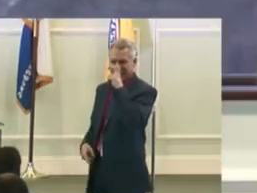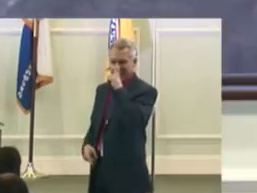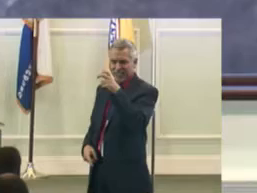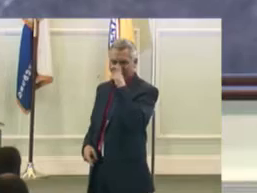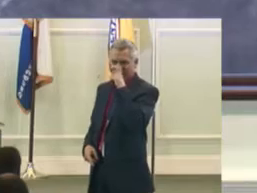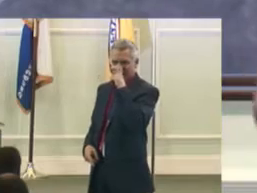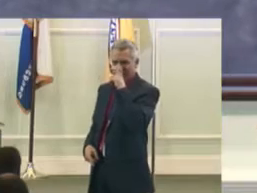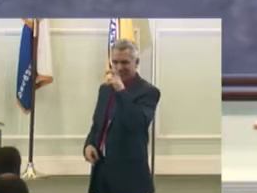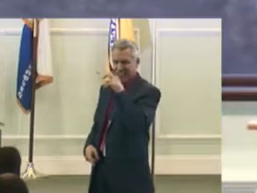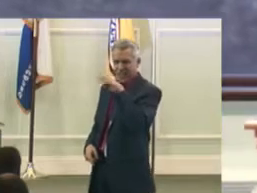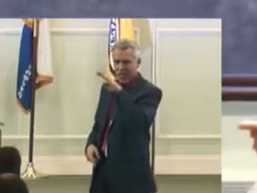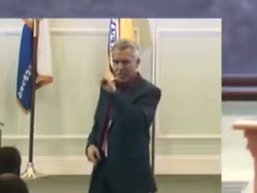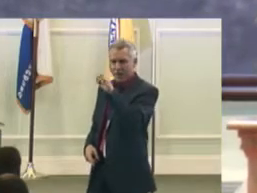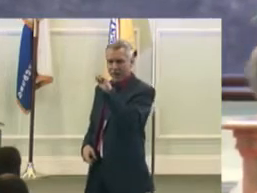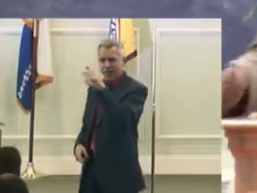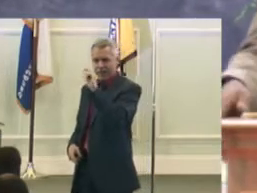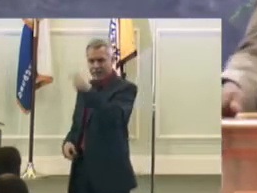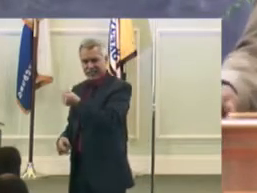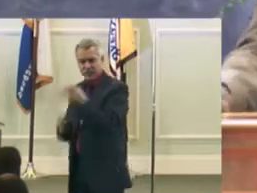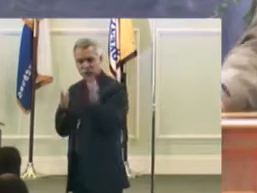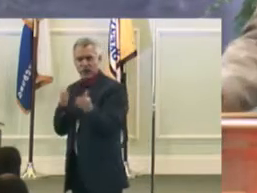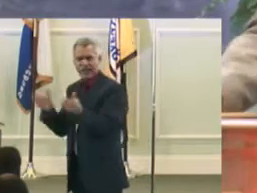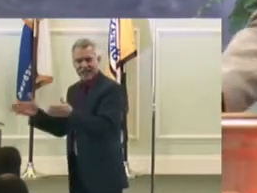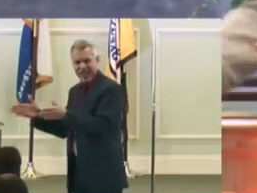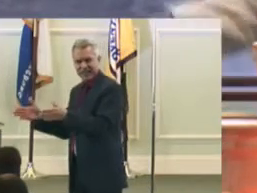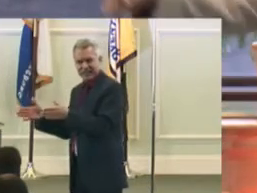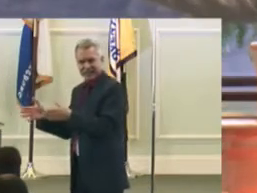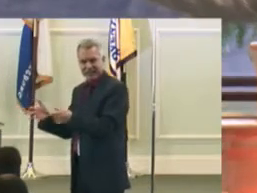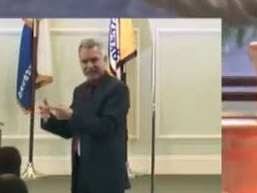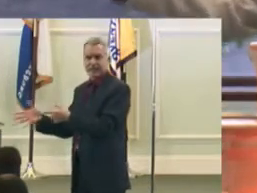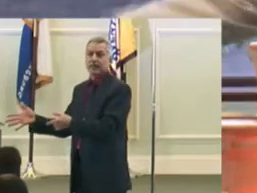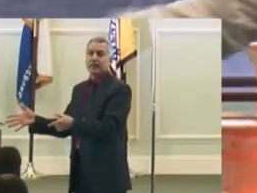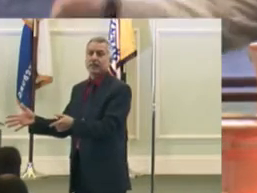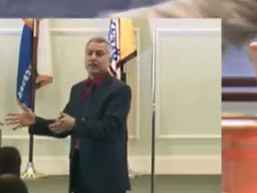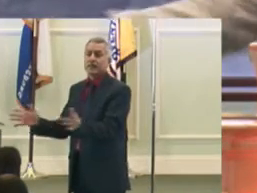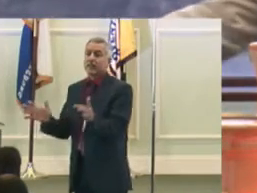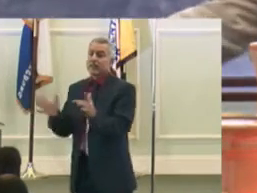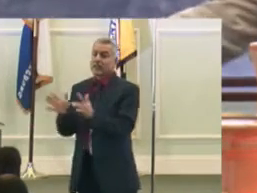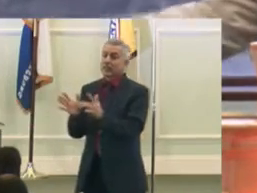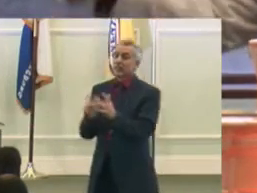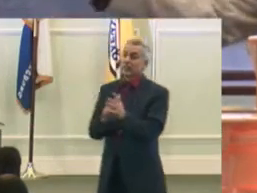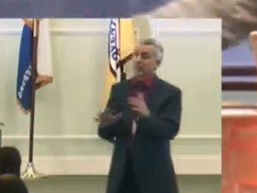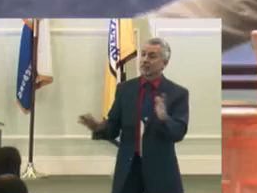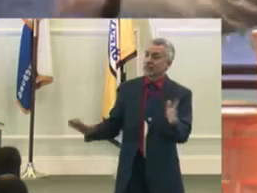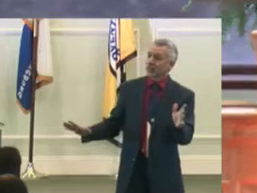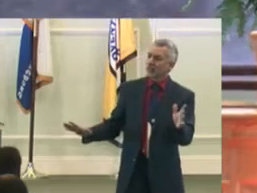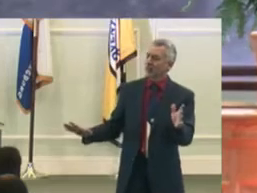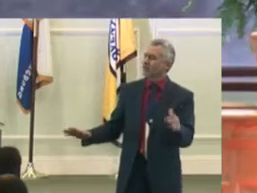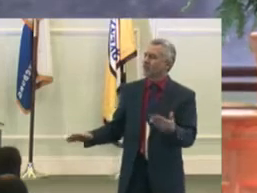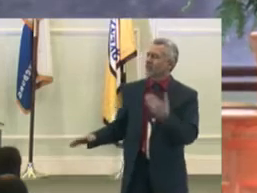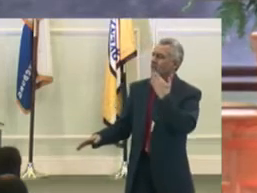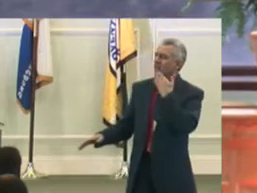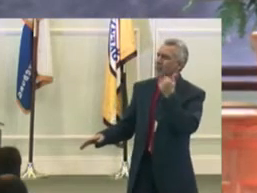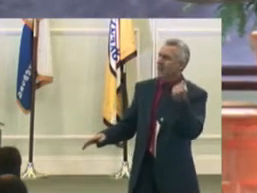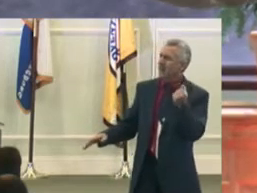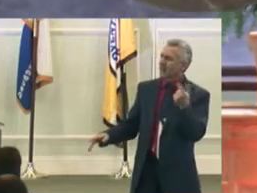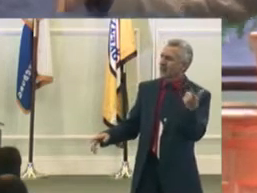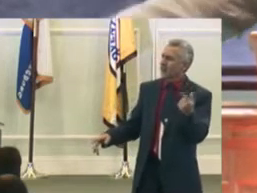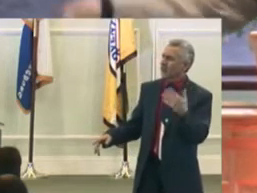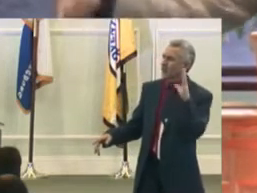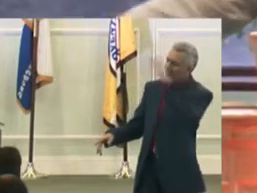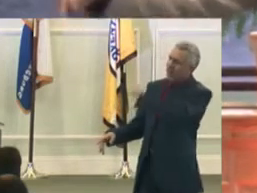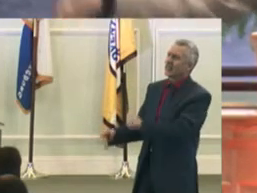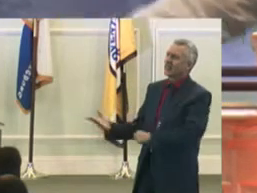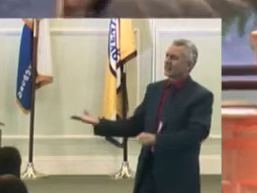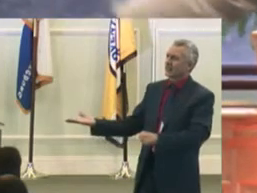organized. She's squared away. She's got the meal ready. But Jesus is saying it's a good part that you're missing. While you're in the kitchen,